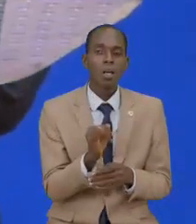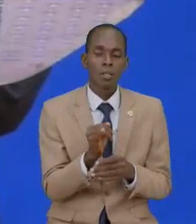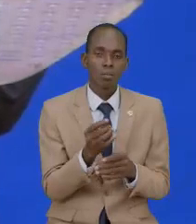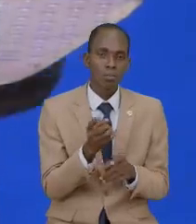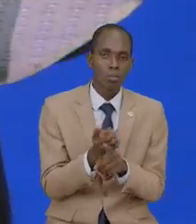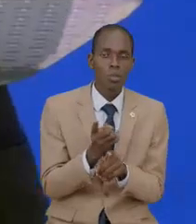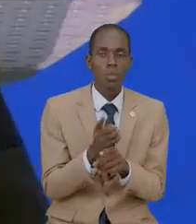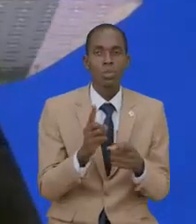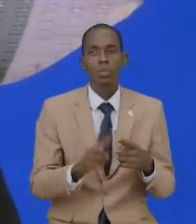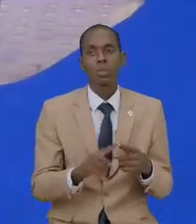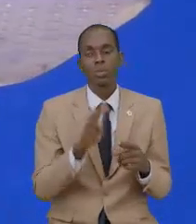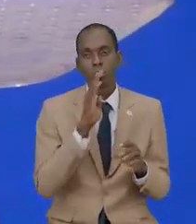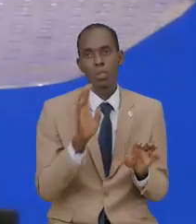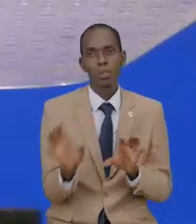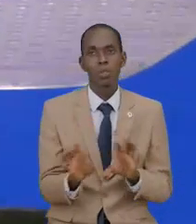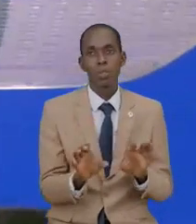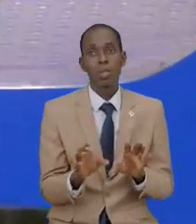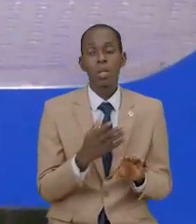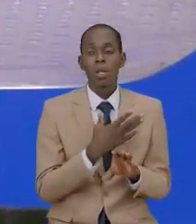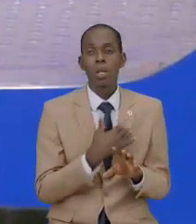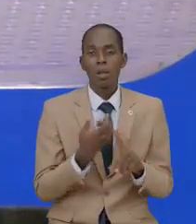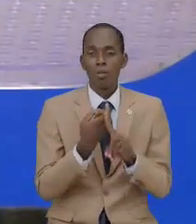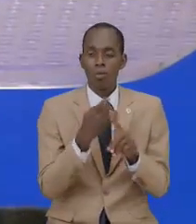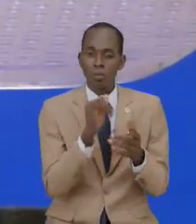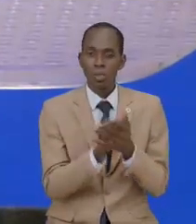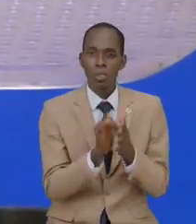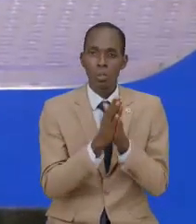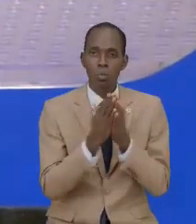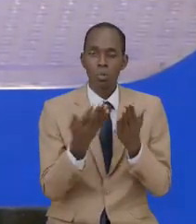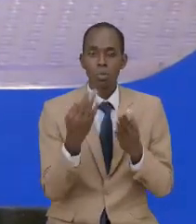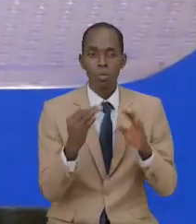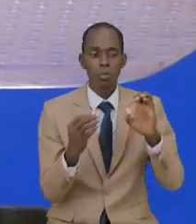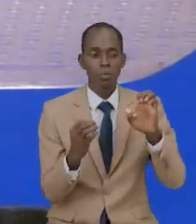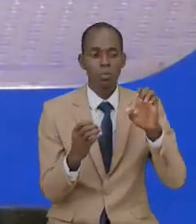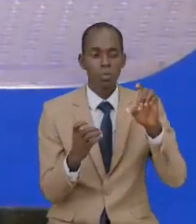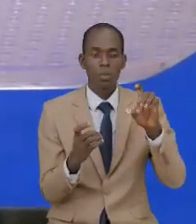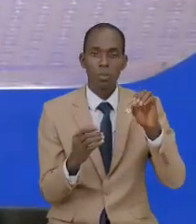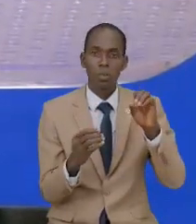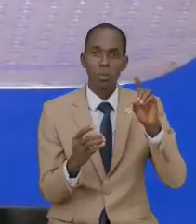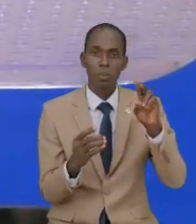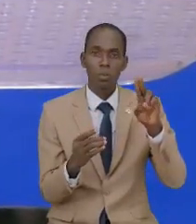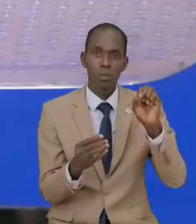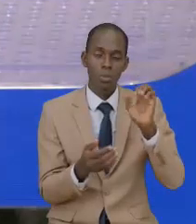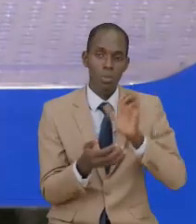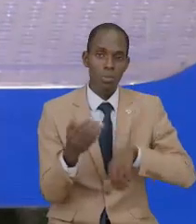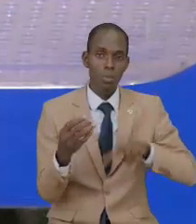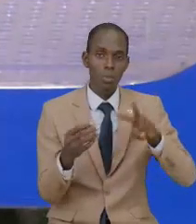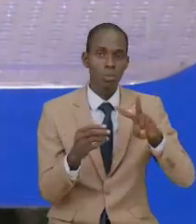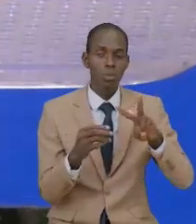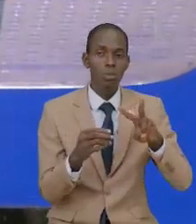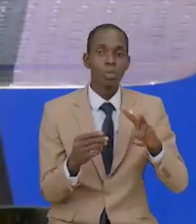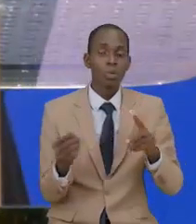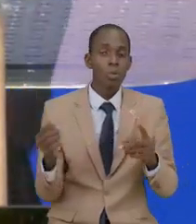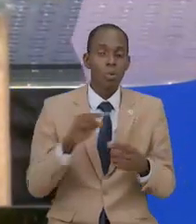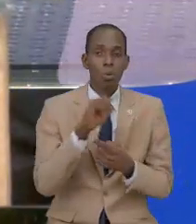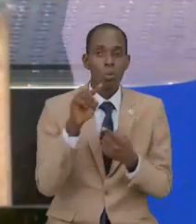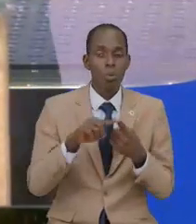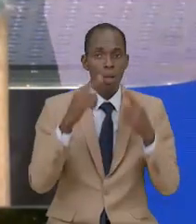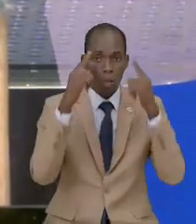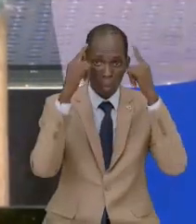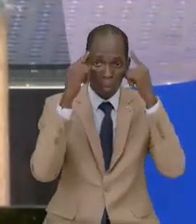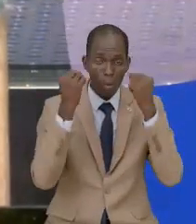done. And then from Exodus chapter 2, when Moses was born, until